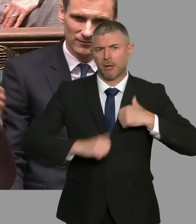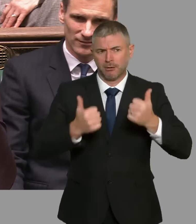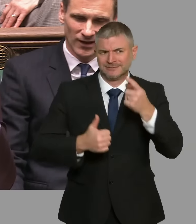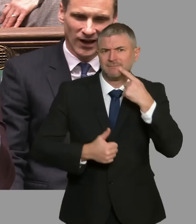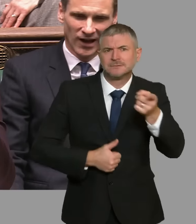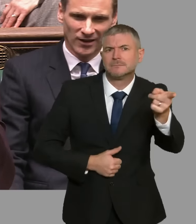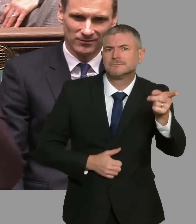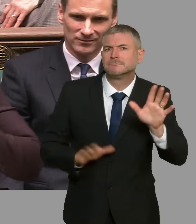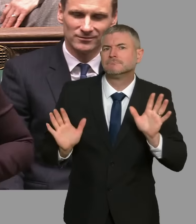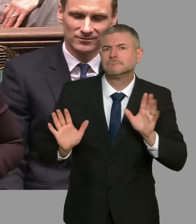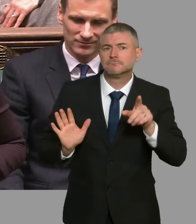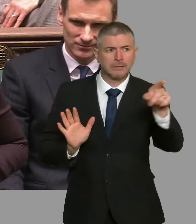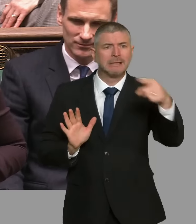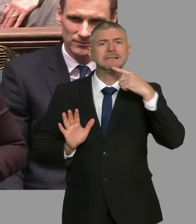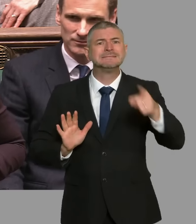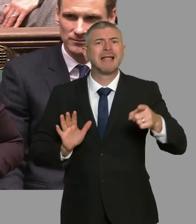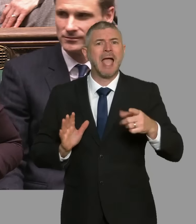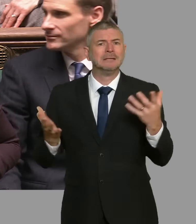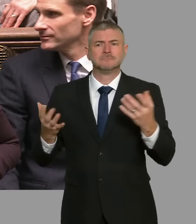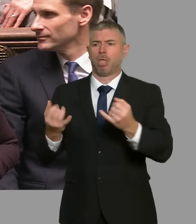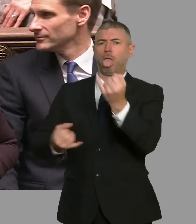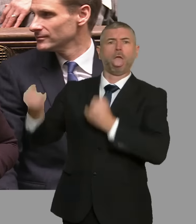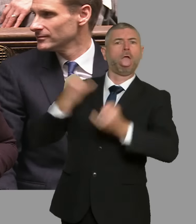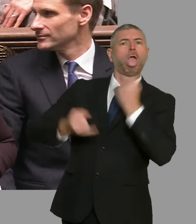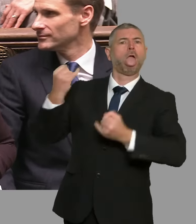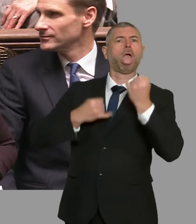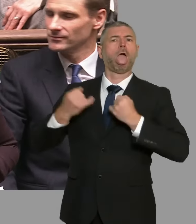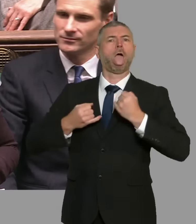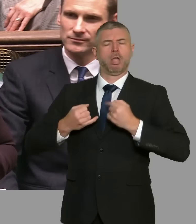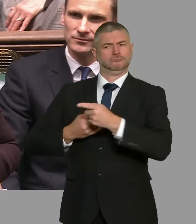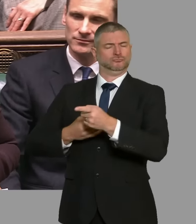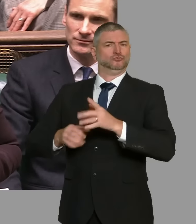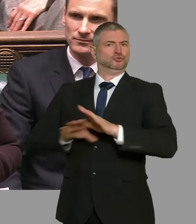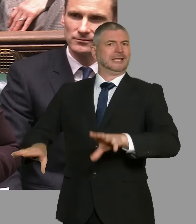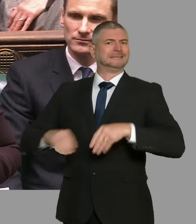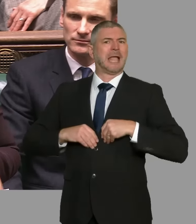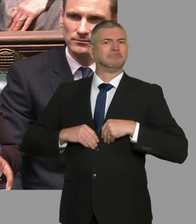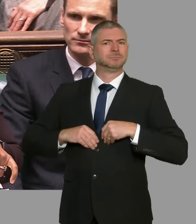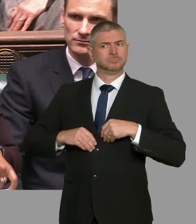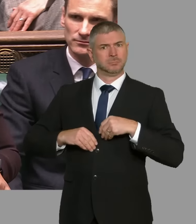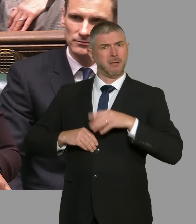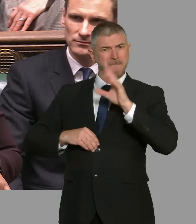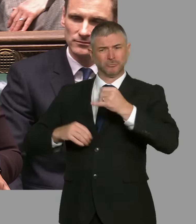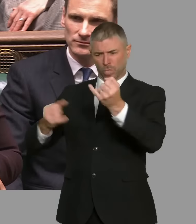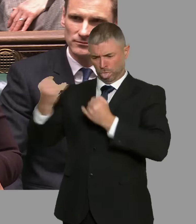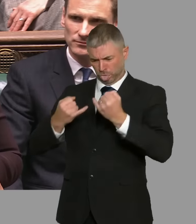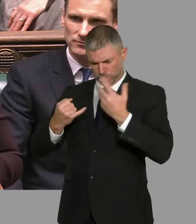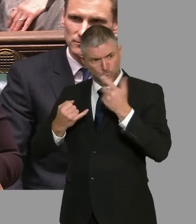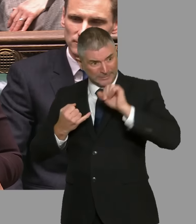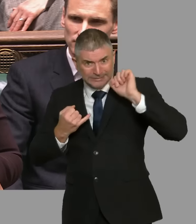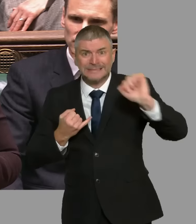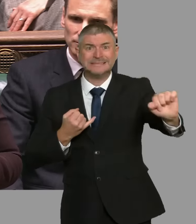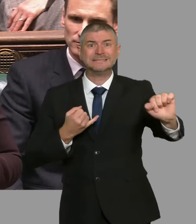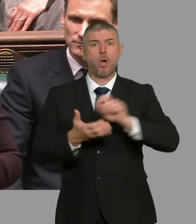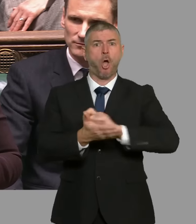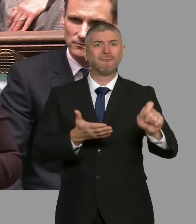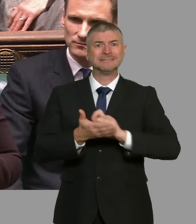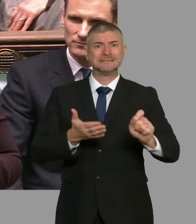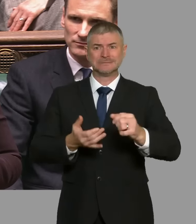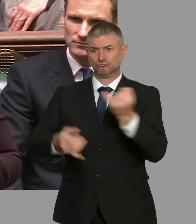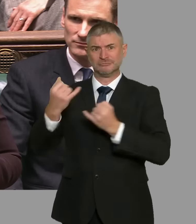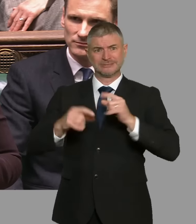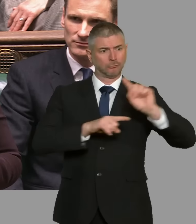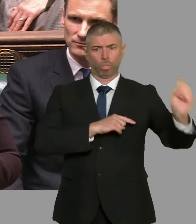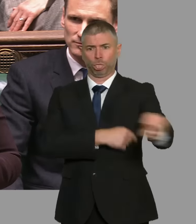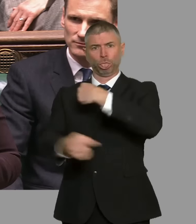Number 10, because that's where they're coming from. But the real scandal, Mr. Speaker, the real scandal is that 2 weeks from a budget, the government